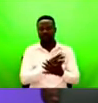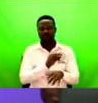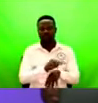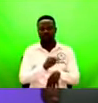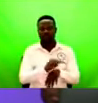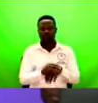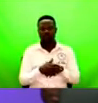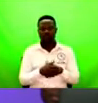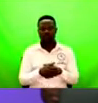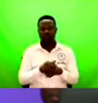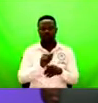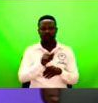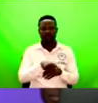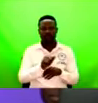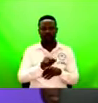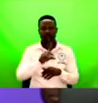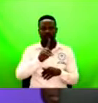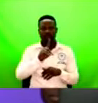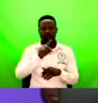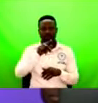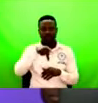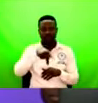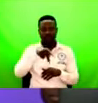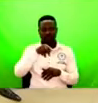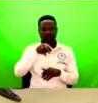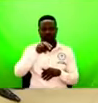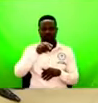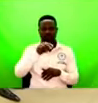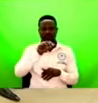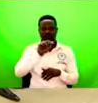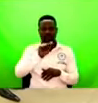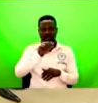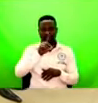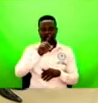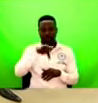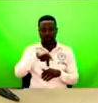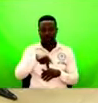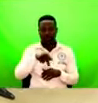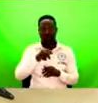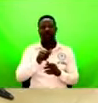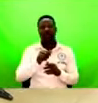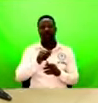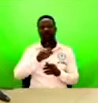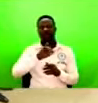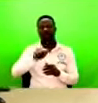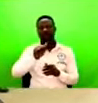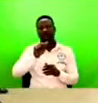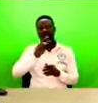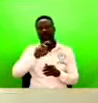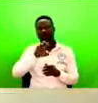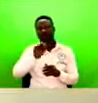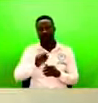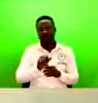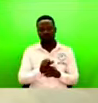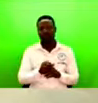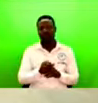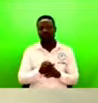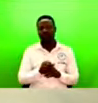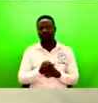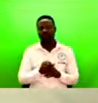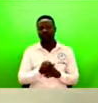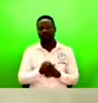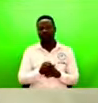Ex-Offenders. Apostle ADP James Tete, Chairman, Pastor Kingsford Asuma, Coordinator, Pastor DSP Thomas